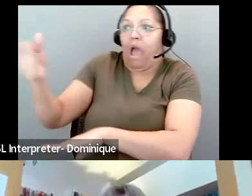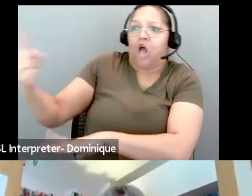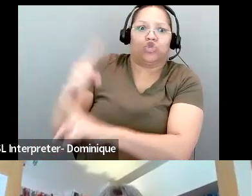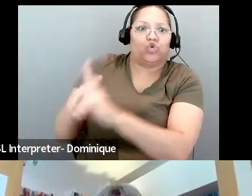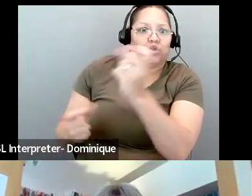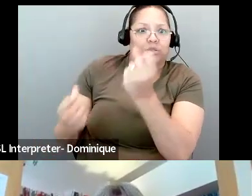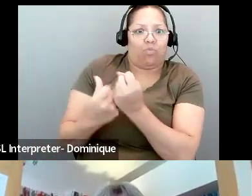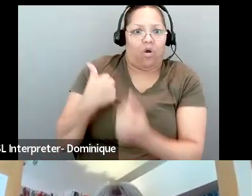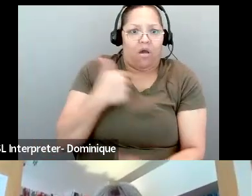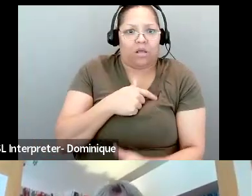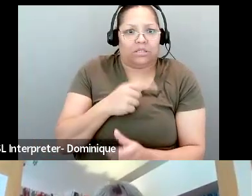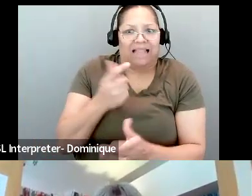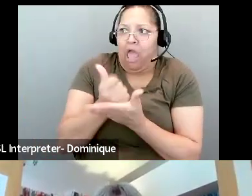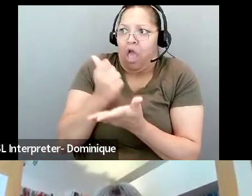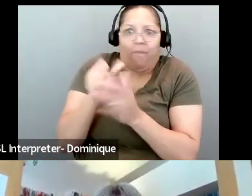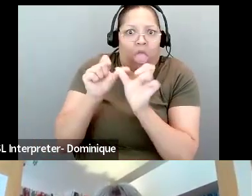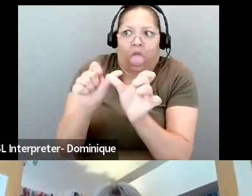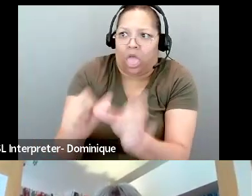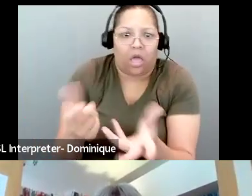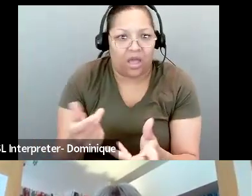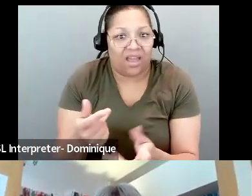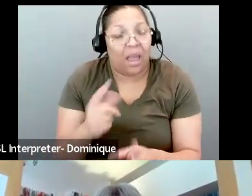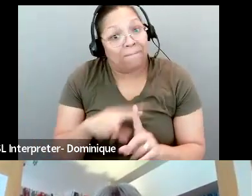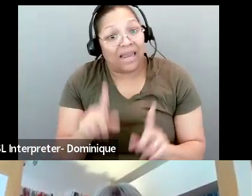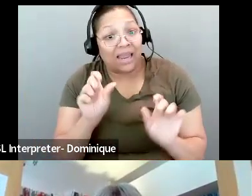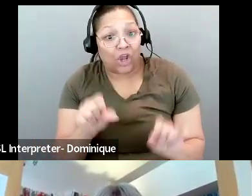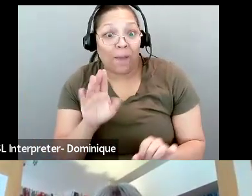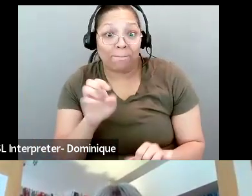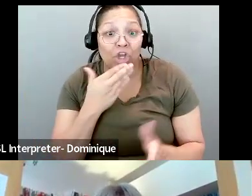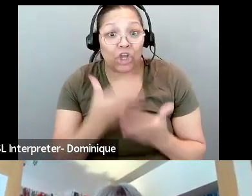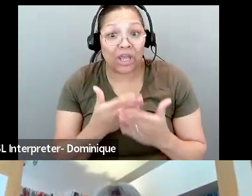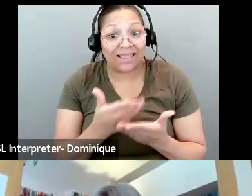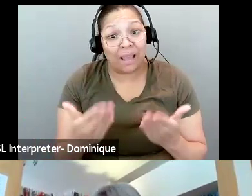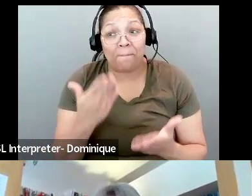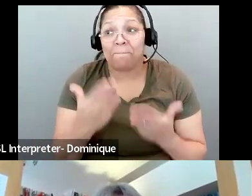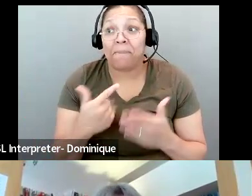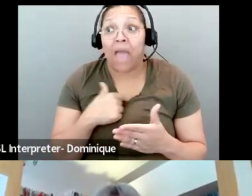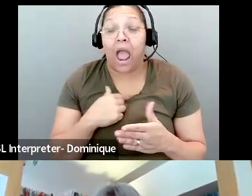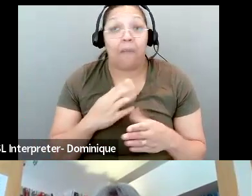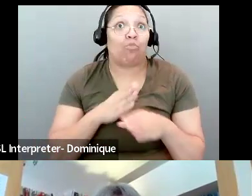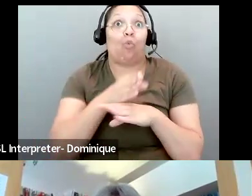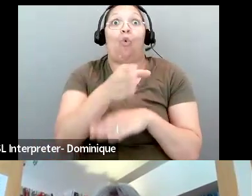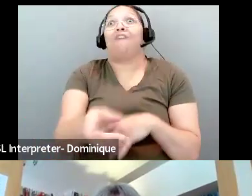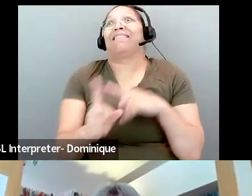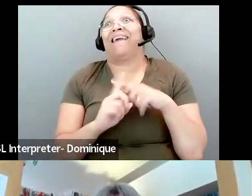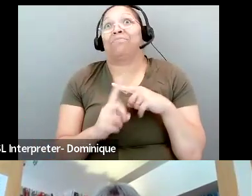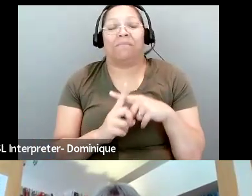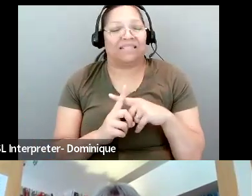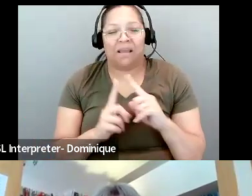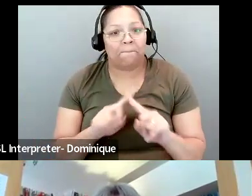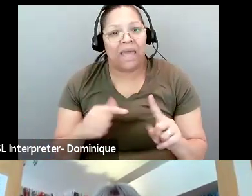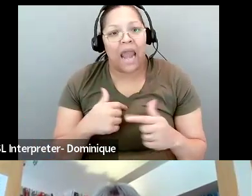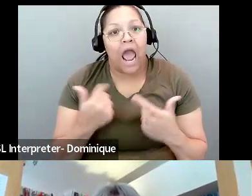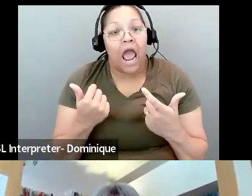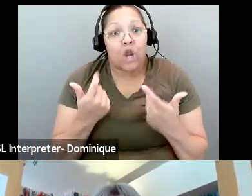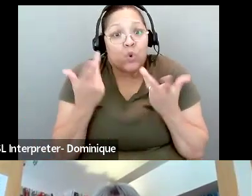It could be a good thing, you know. And maybe I'm being way too optimistic, but No. I'm also trying to keep myself